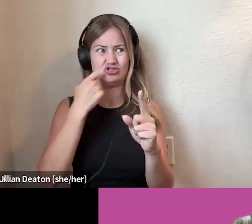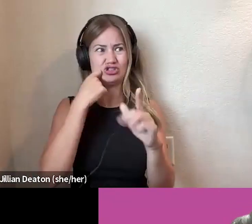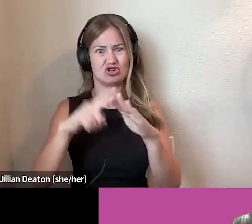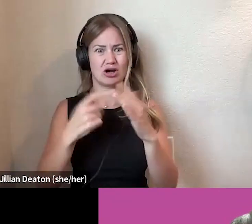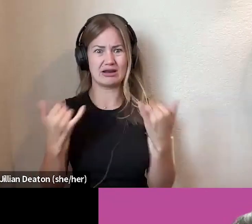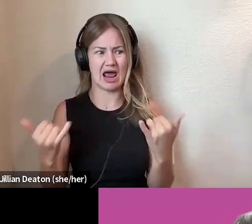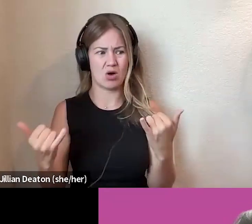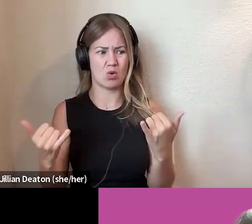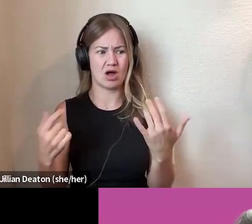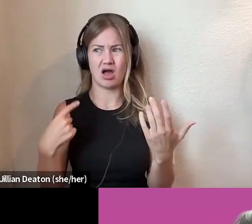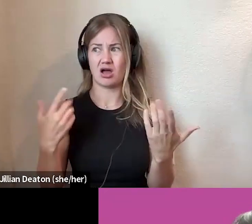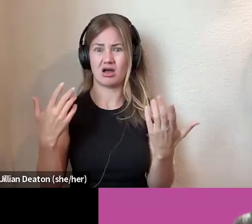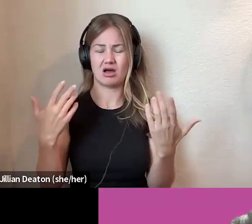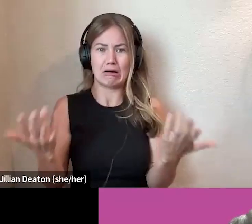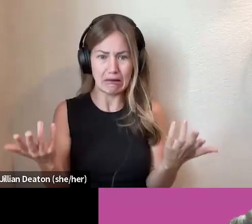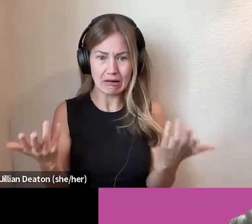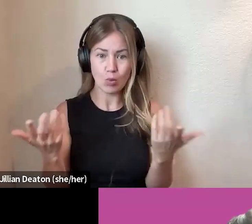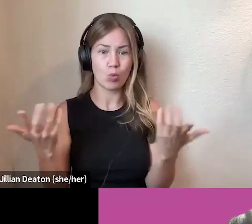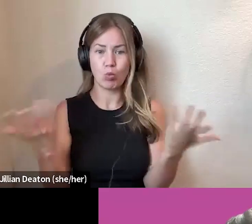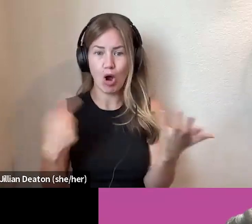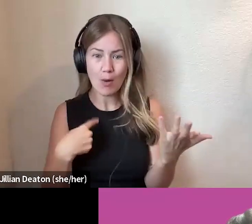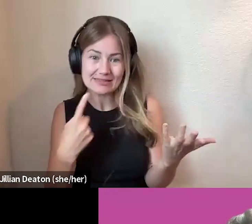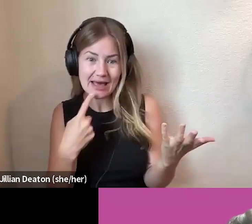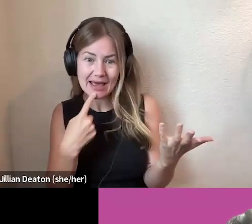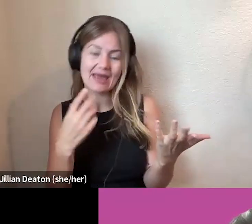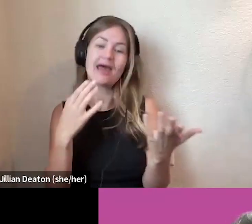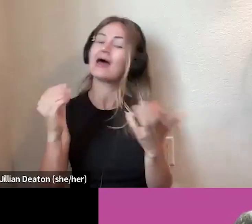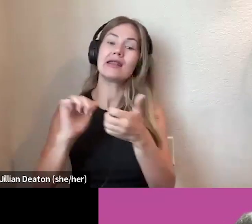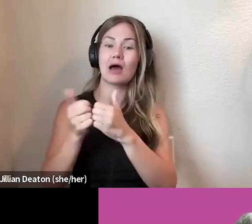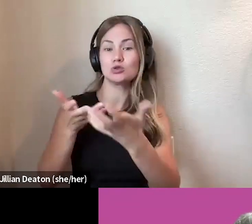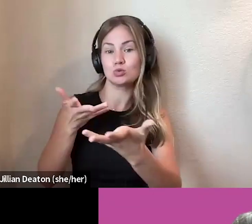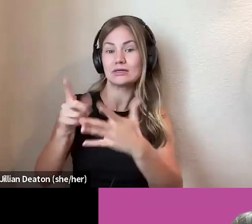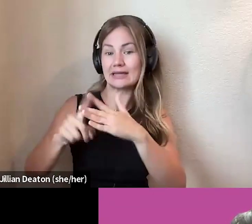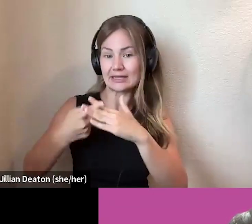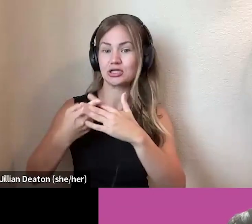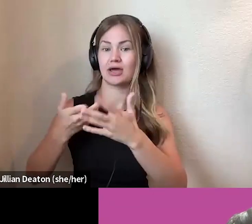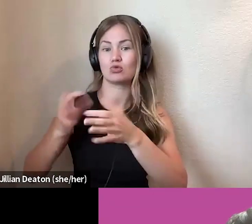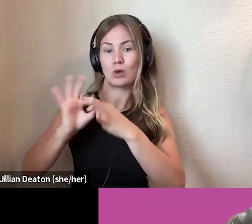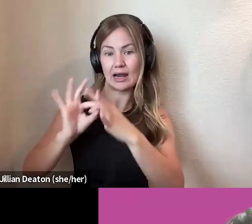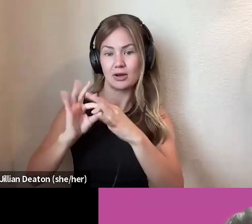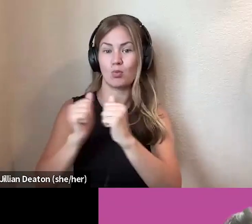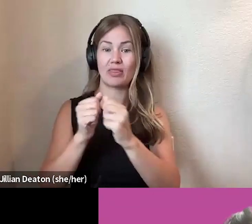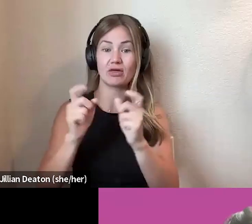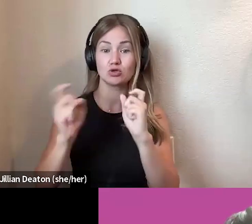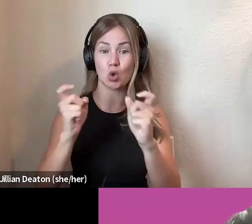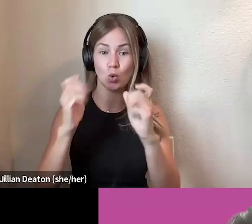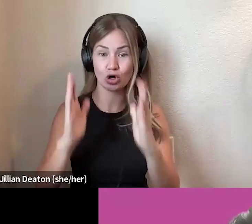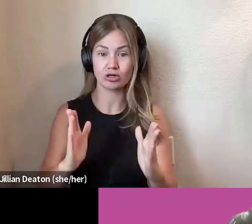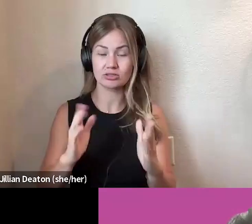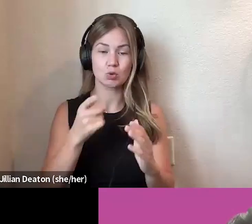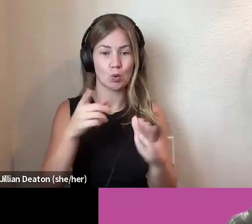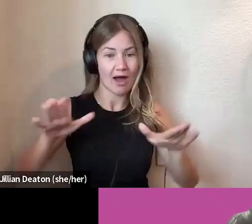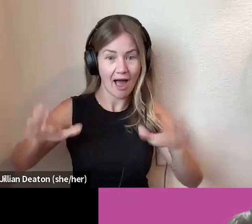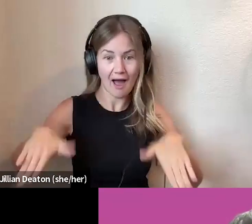second question, which is, how do you initiate relationships with donors that you don't have a previous relationship with? Email